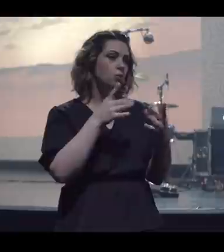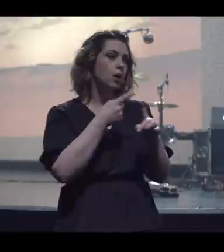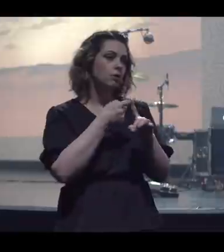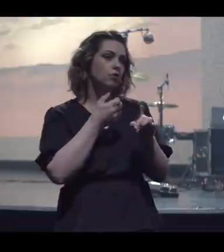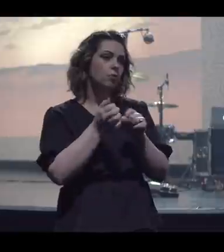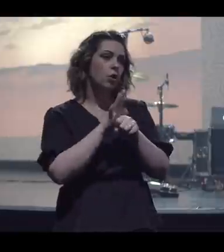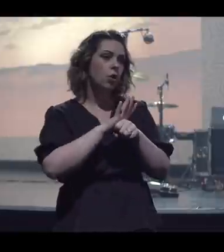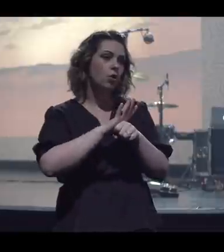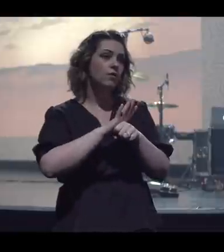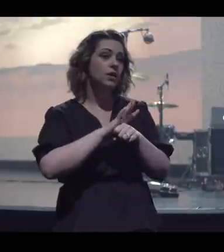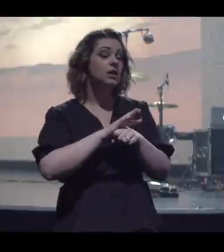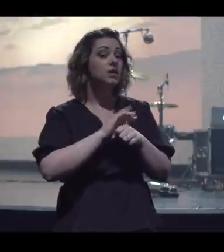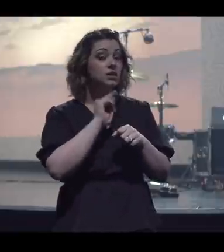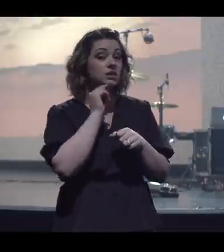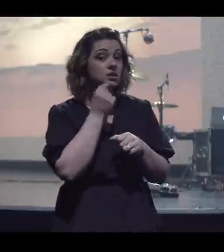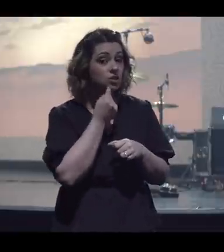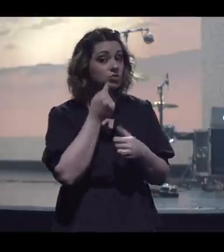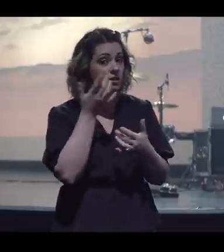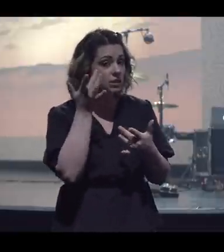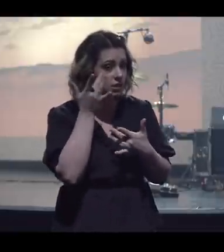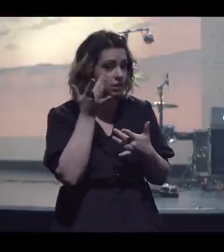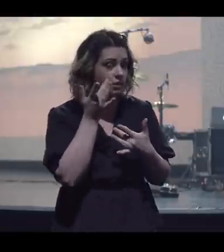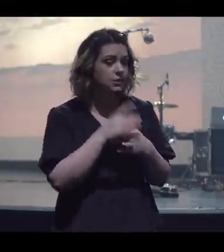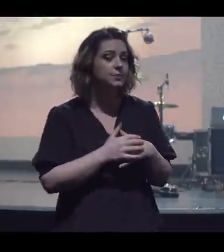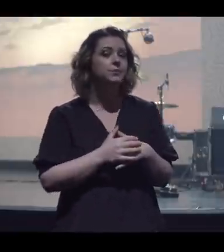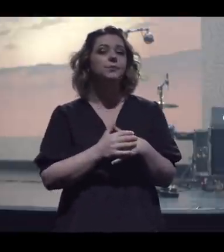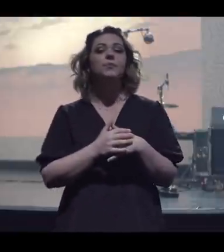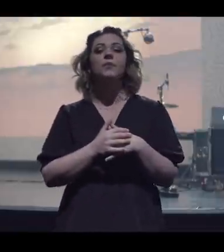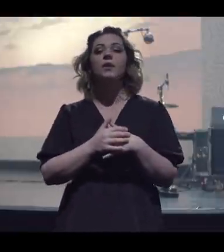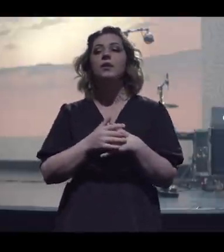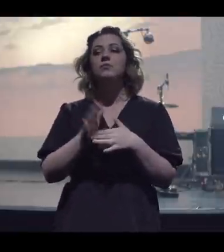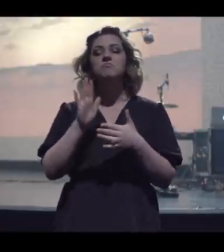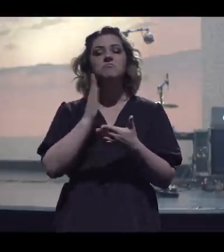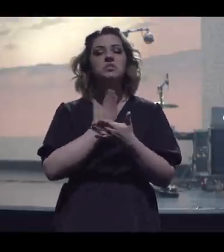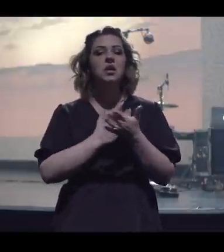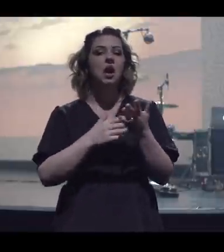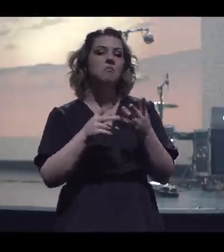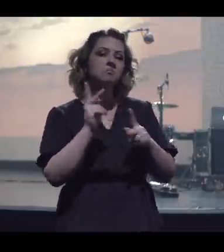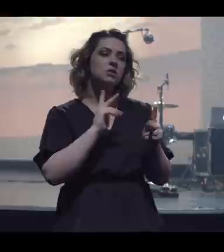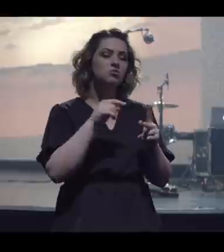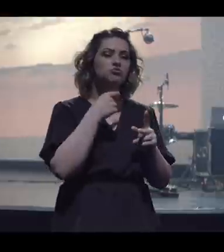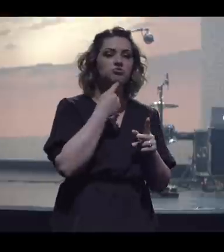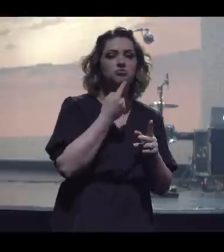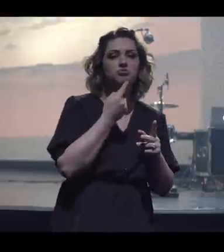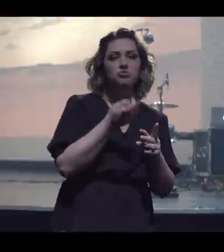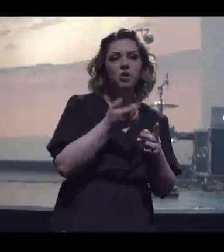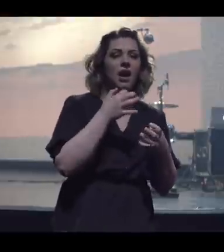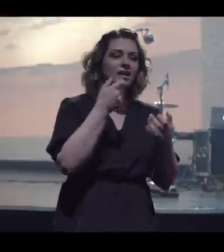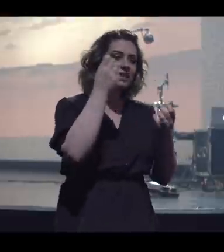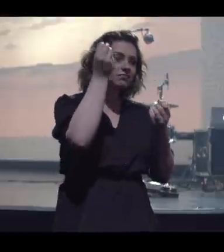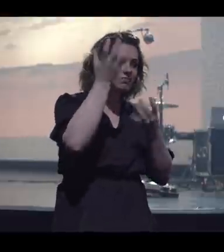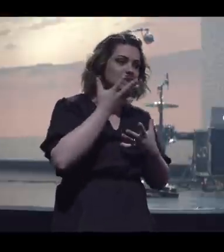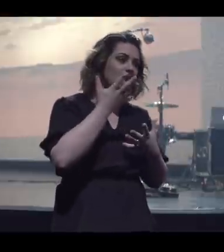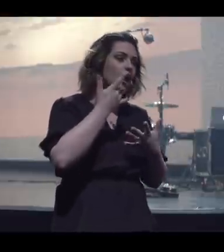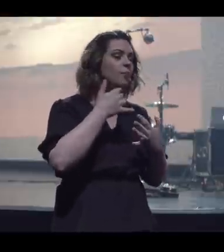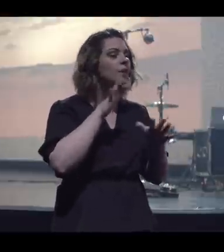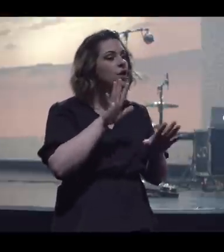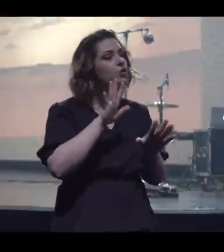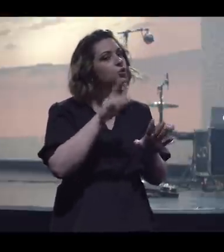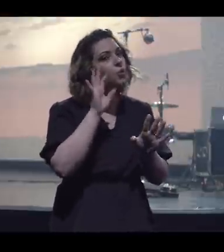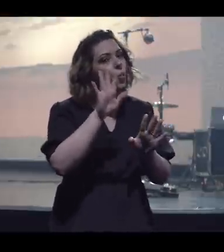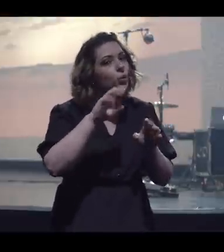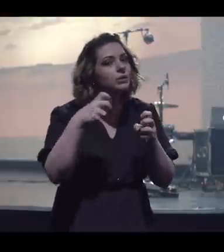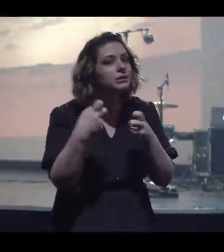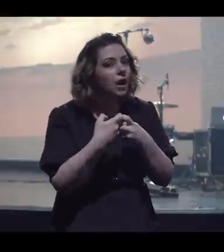illness than I thought until I got it. And some are you gonna try to console me and say, look, you know, it's not that you're not tough, it just hits different people